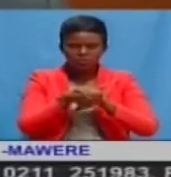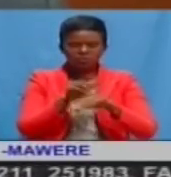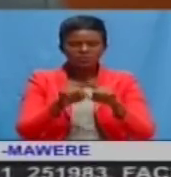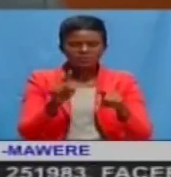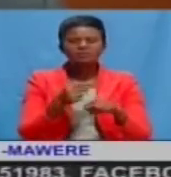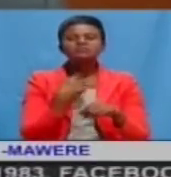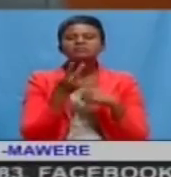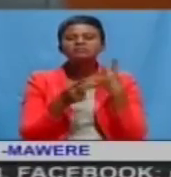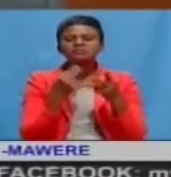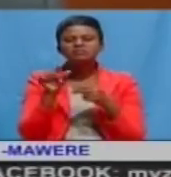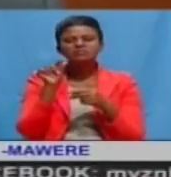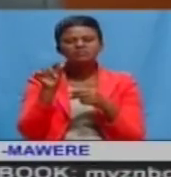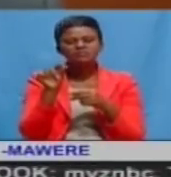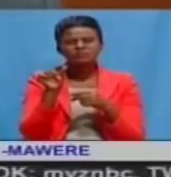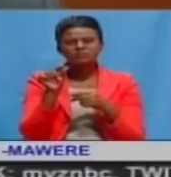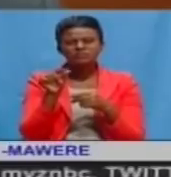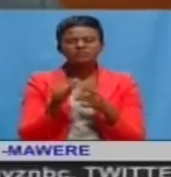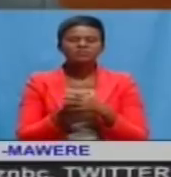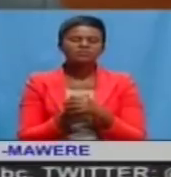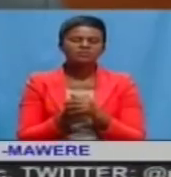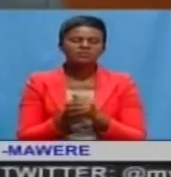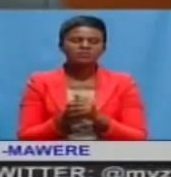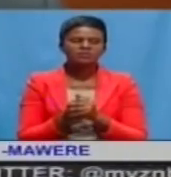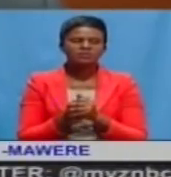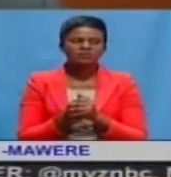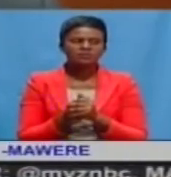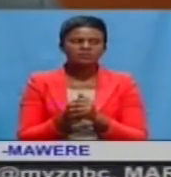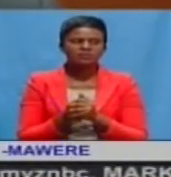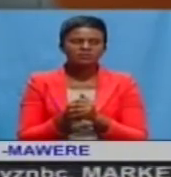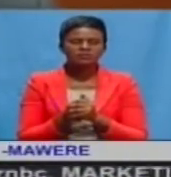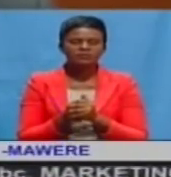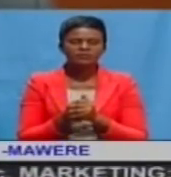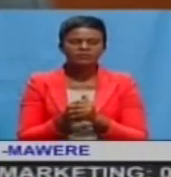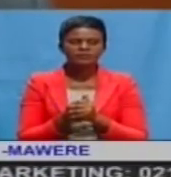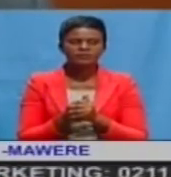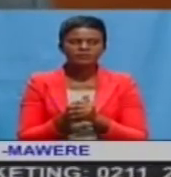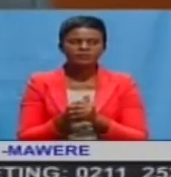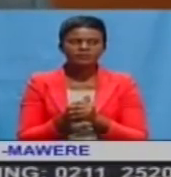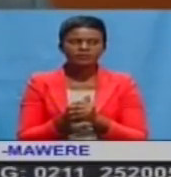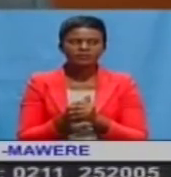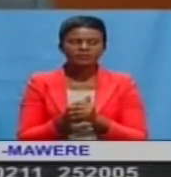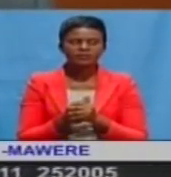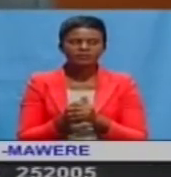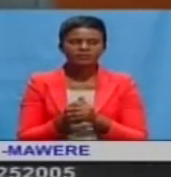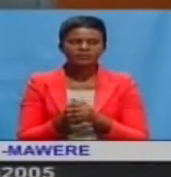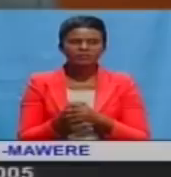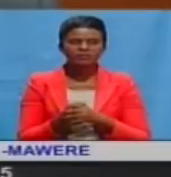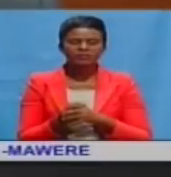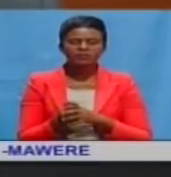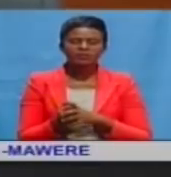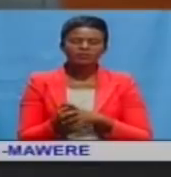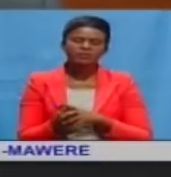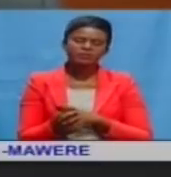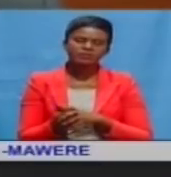political dynamics, social, ethnic, and economic dynamics that take place in our country, in the region, and around the